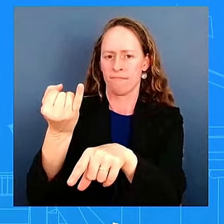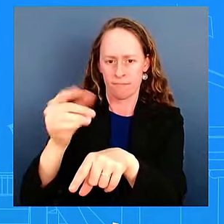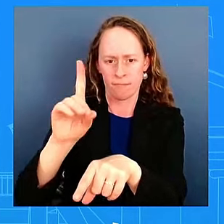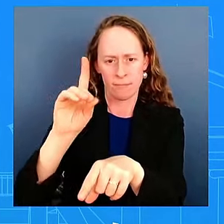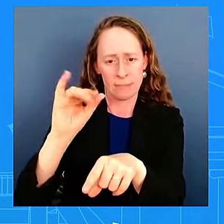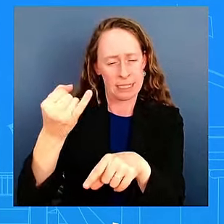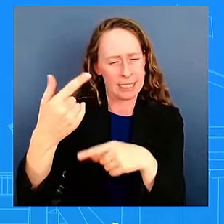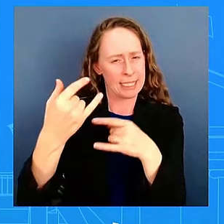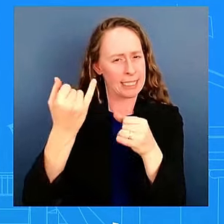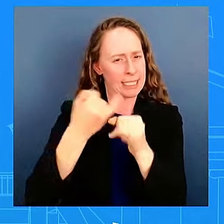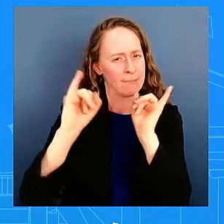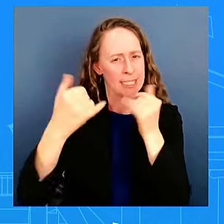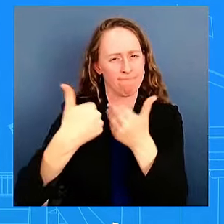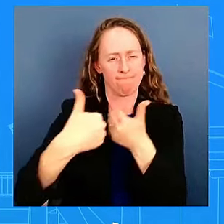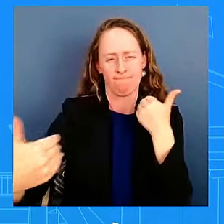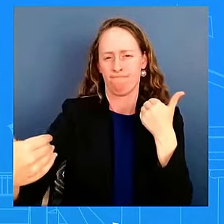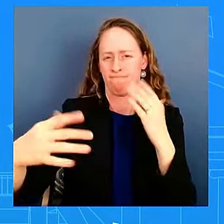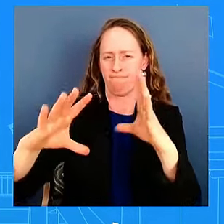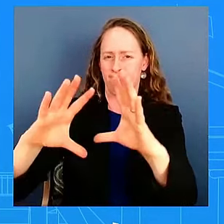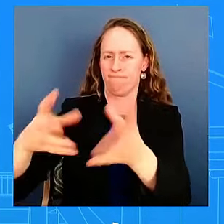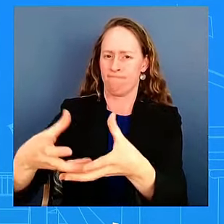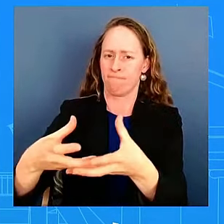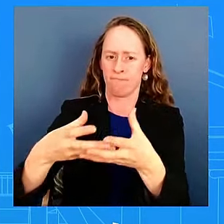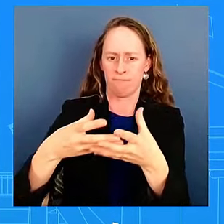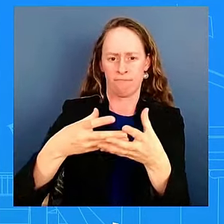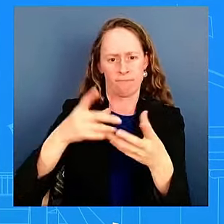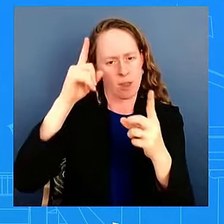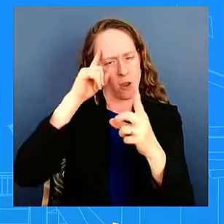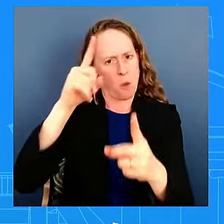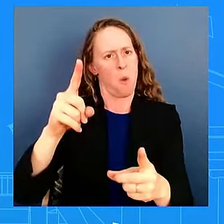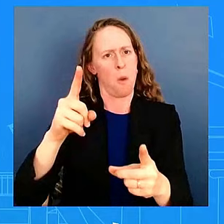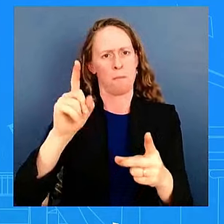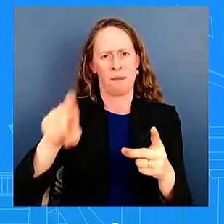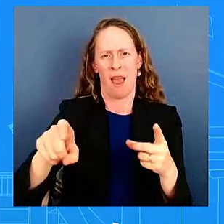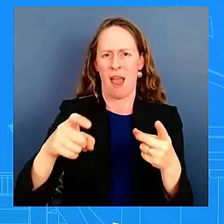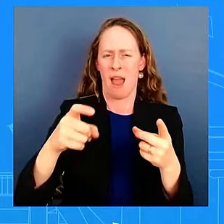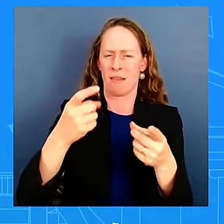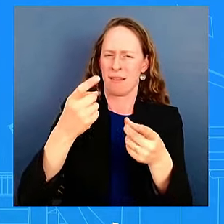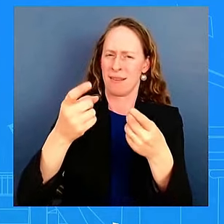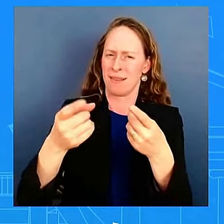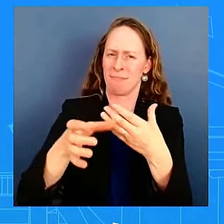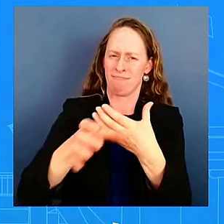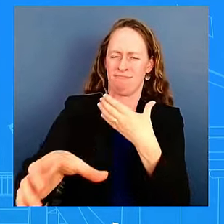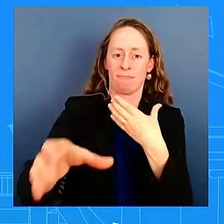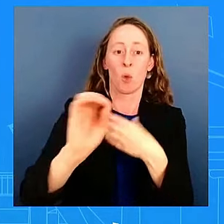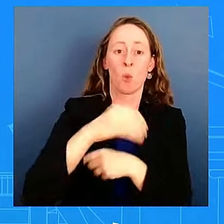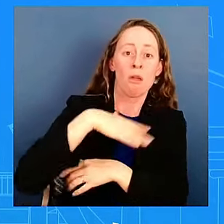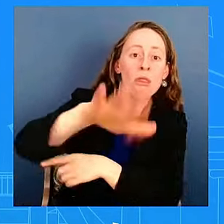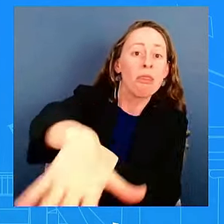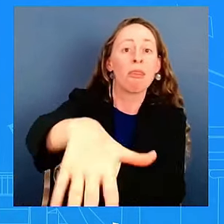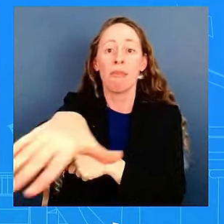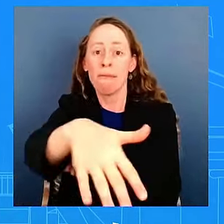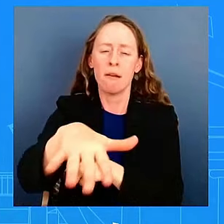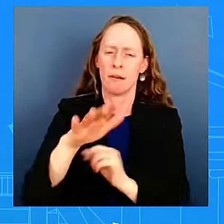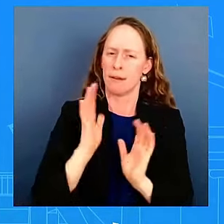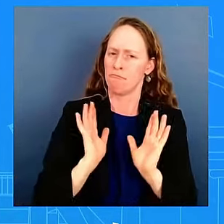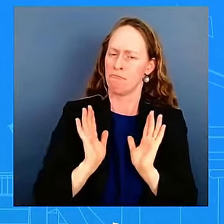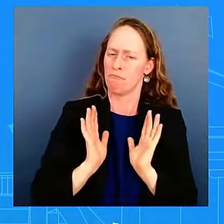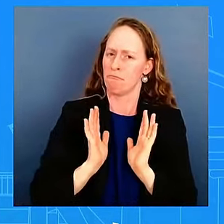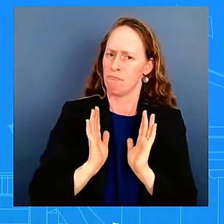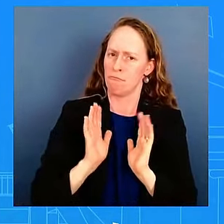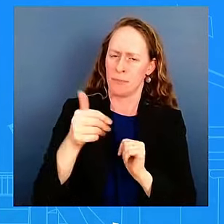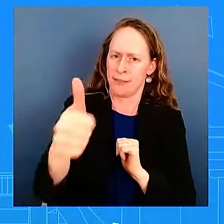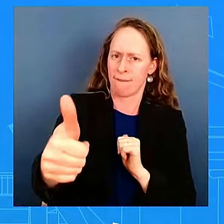the independence of the Department of Justice. He's done just that. They make the decision on their cases independently, so that's a question that I would